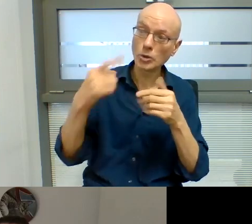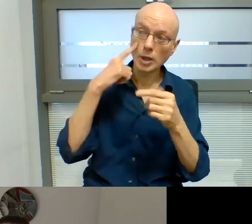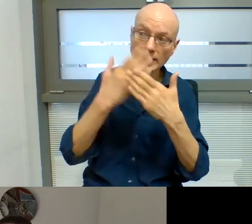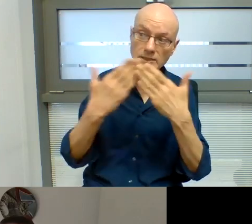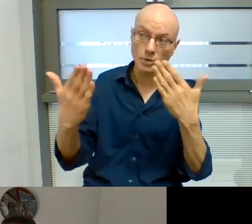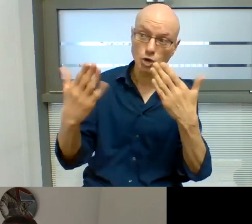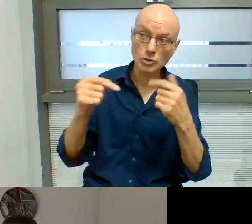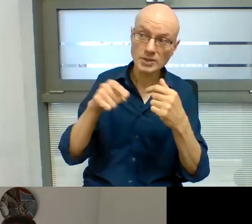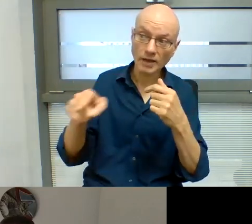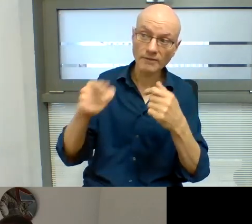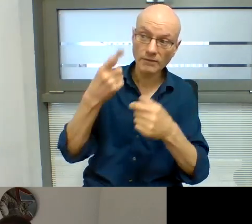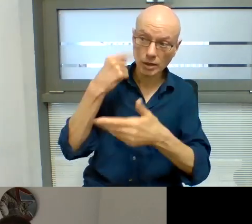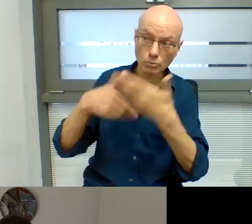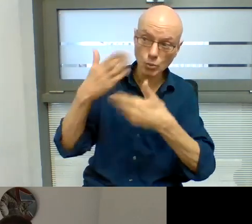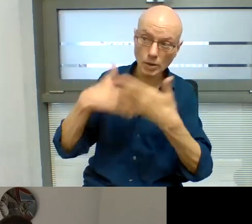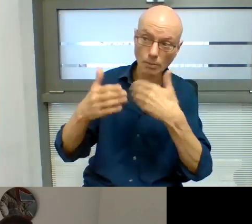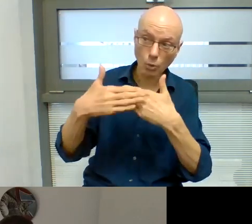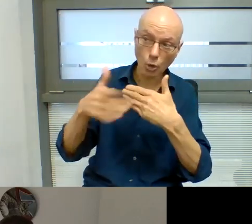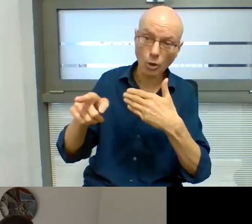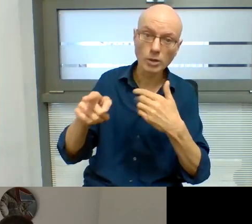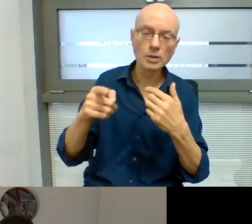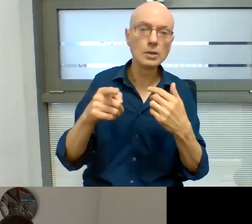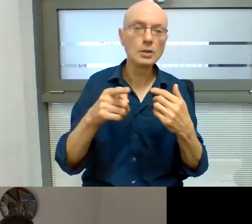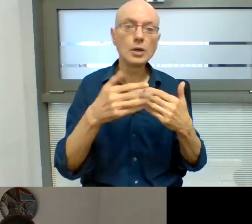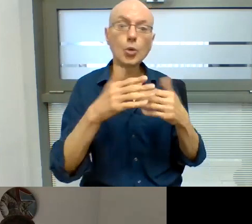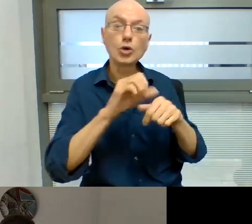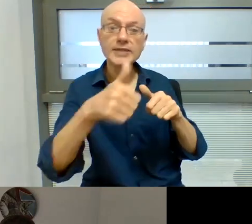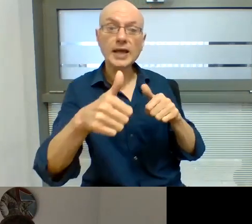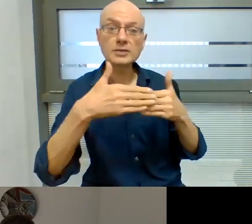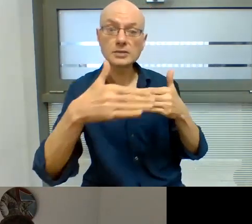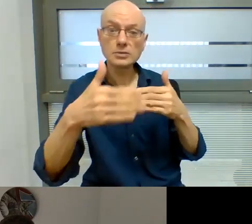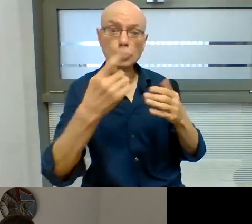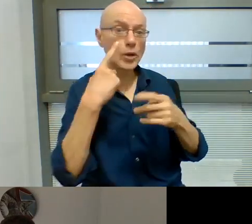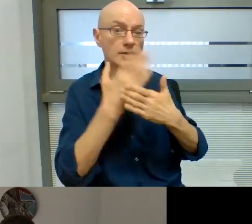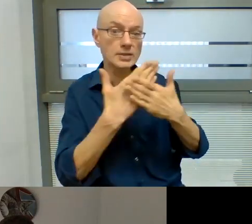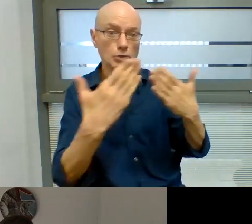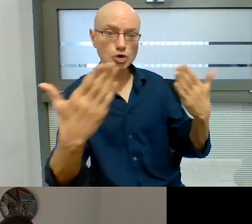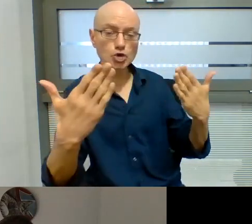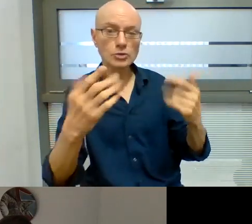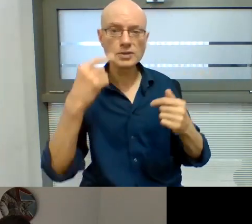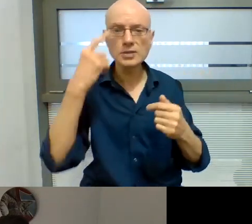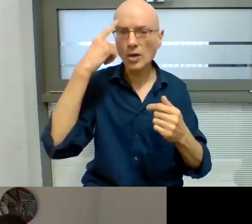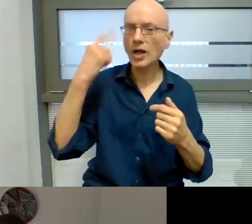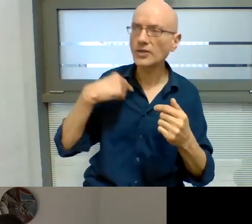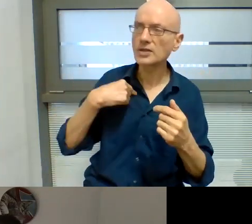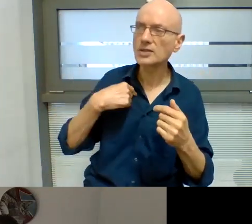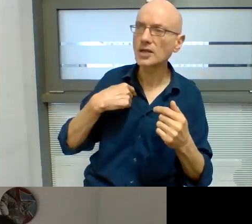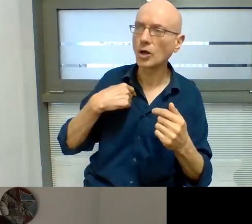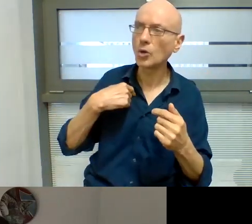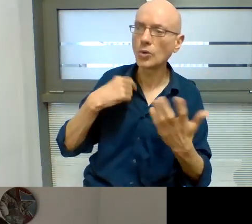those? What, the coming exhibitions? What we're doing next? What I'm doing next? Yeah, I think so. Yeah.